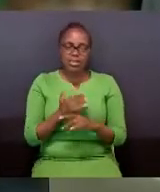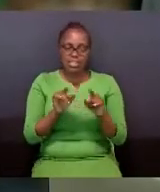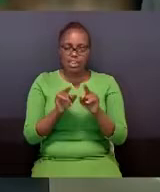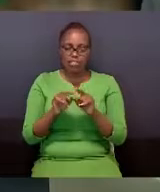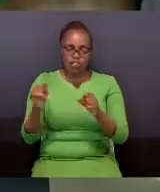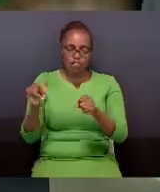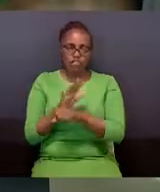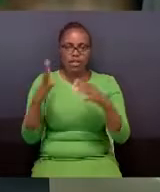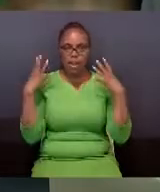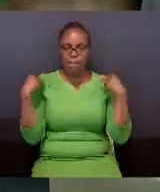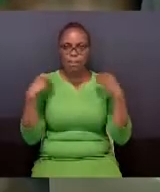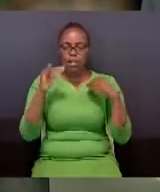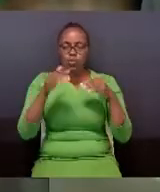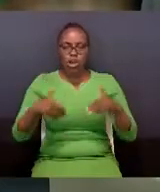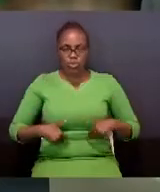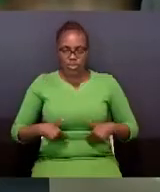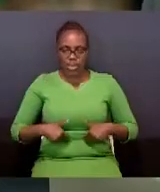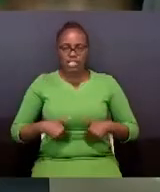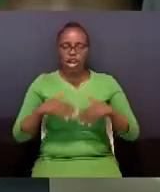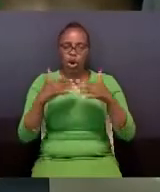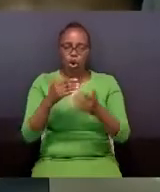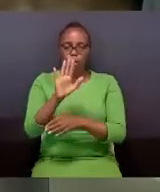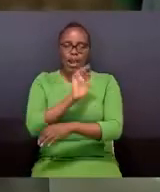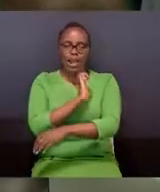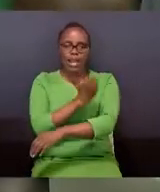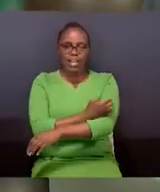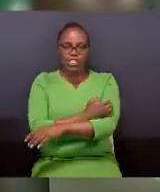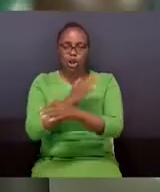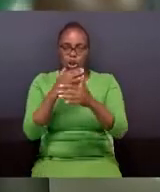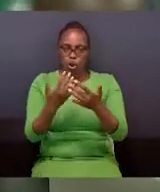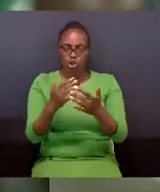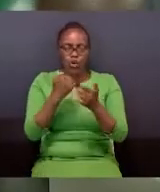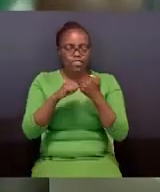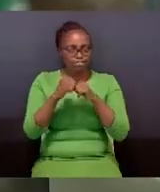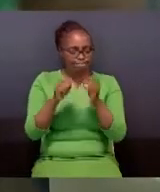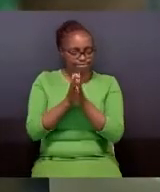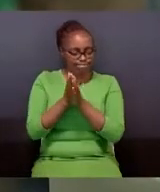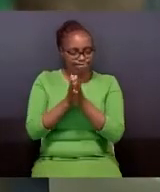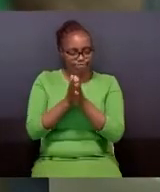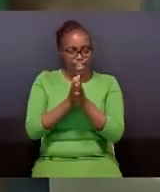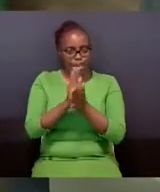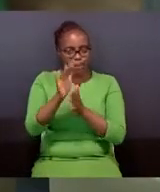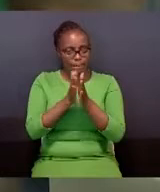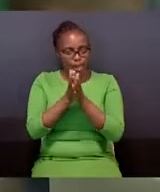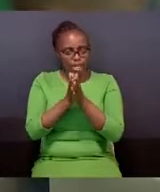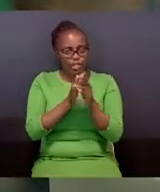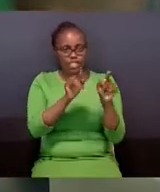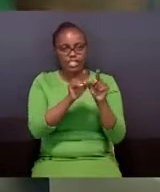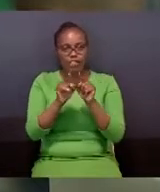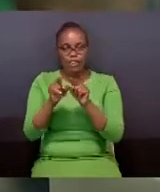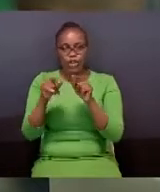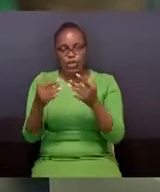advantage of your youthfulness, of your energy, of your vigor, of your passion, of your